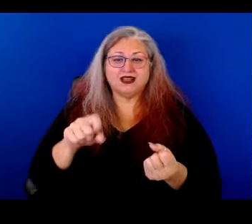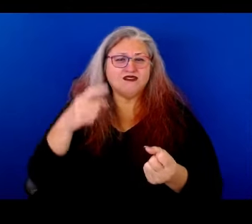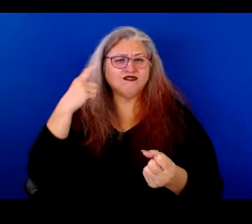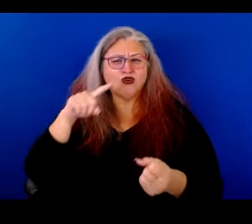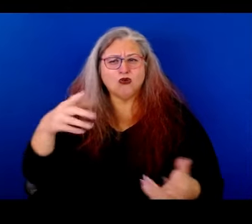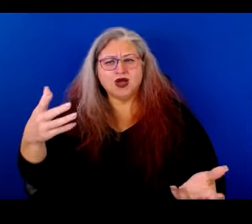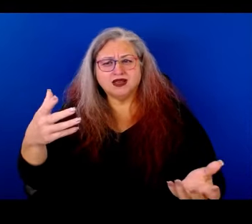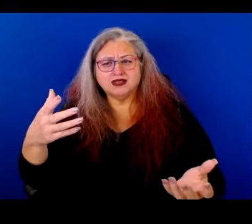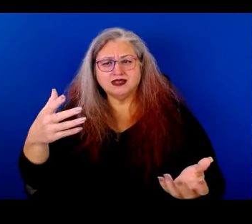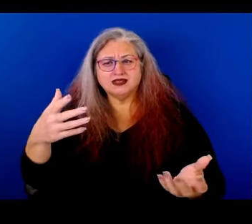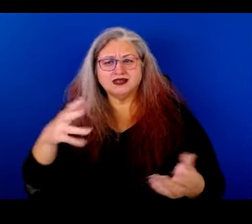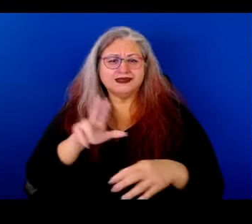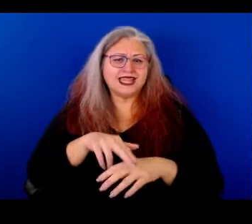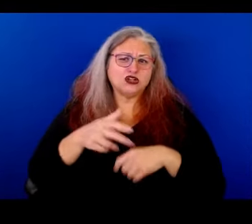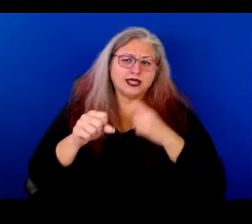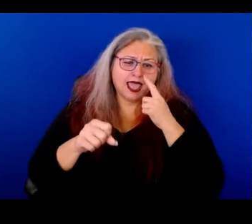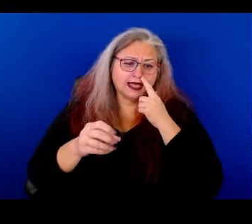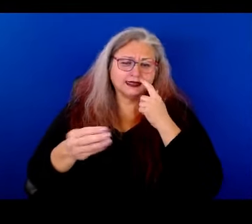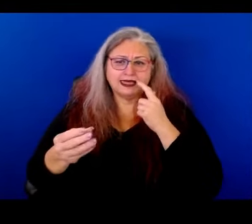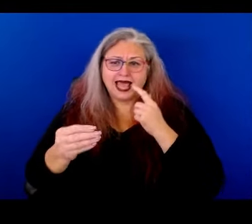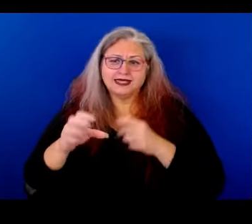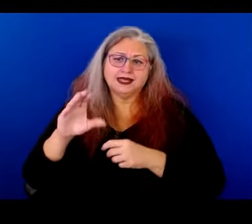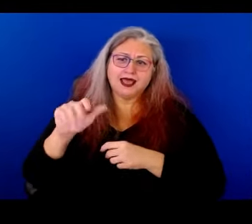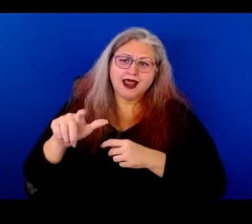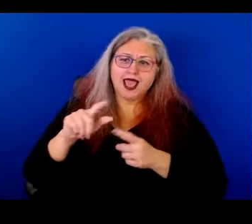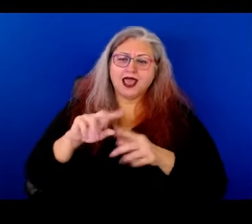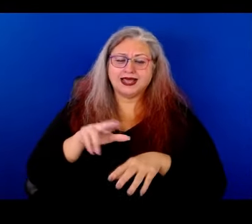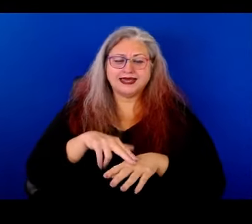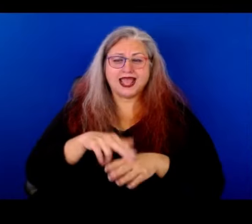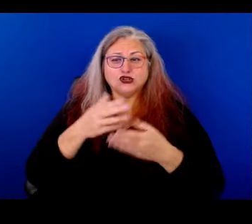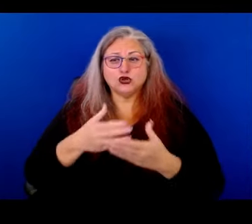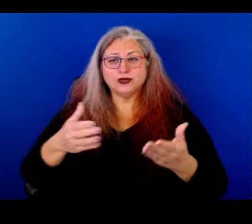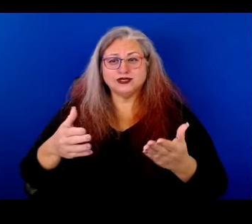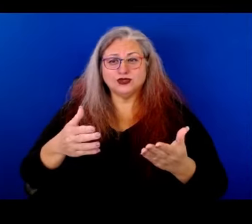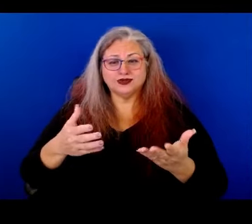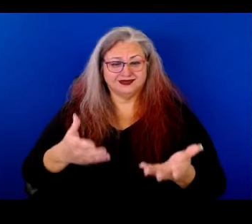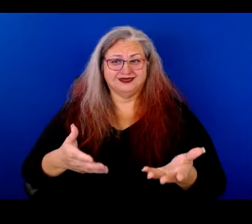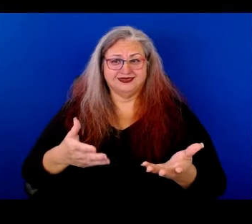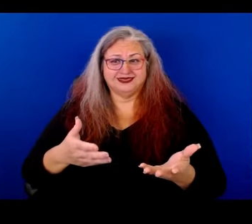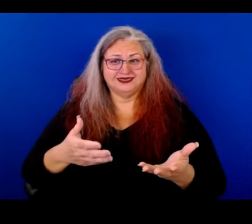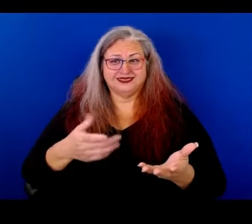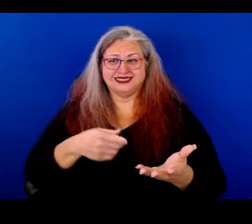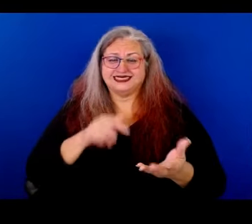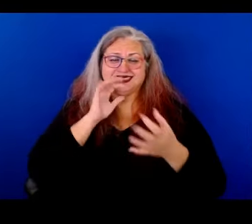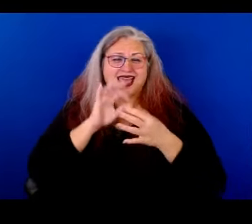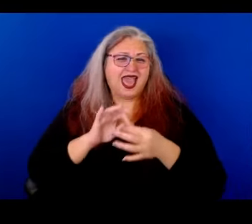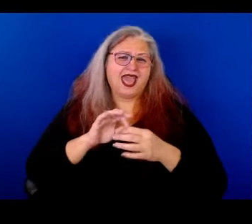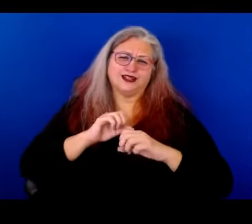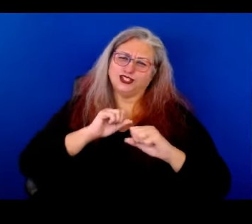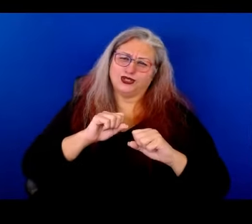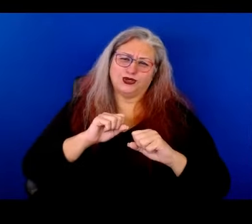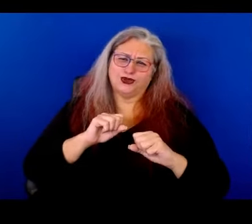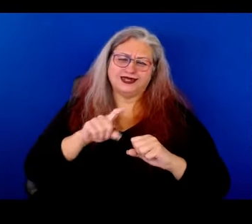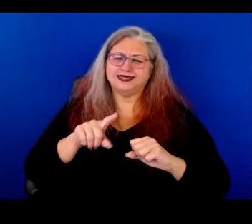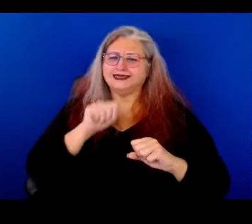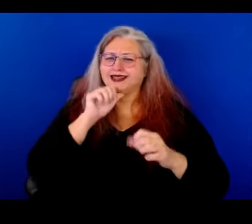for? Natural gas, lands, canals, natural resources. This has nothing to do with security. It